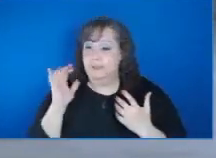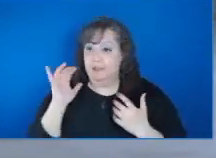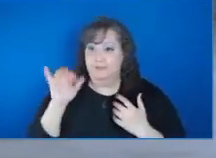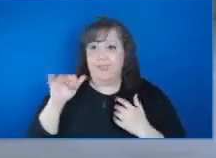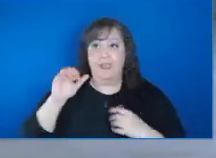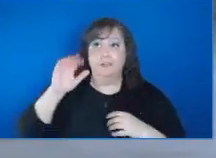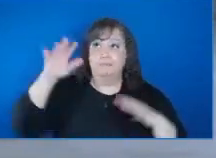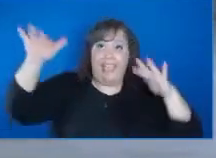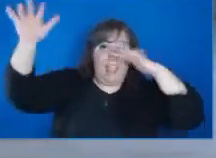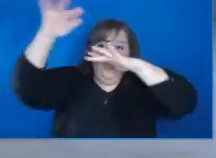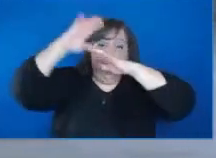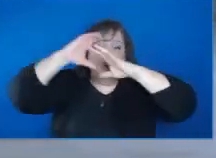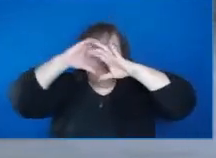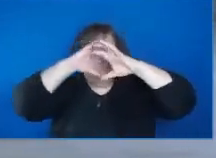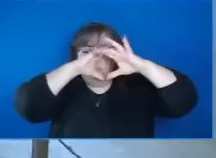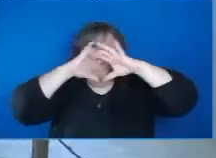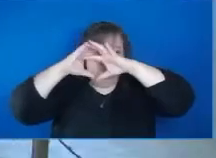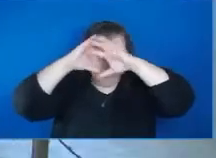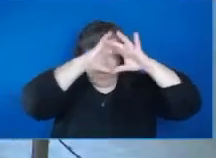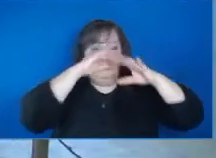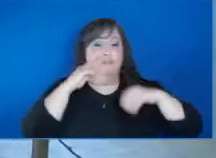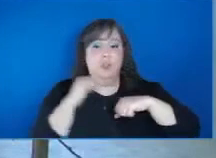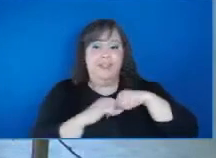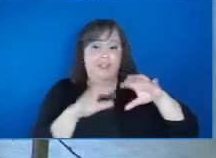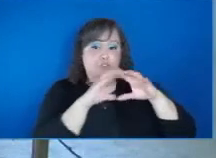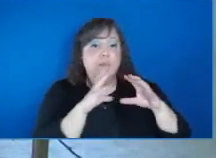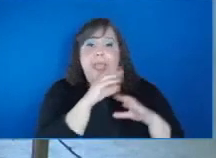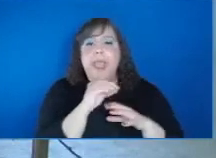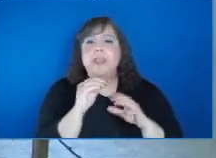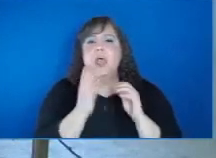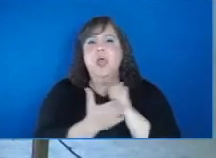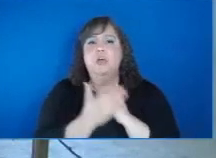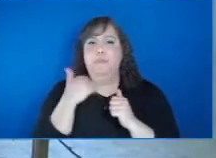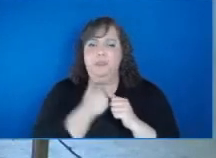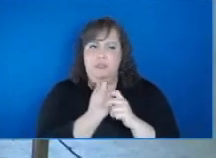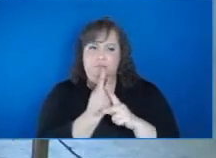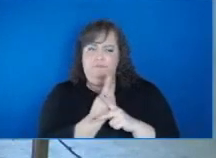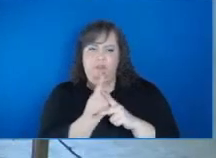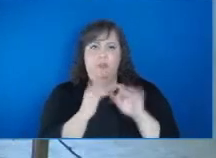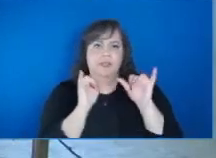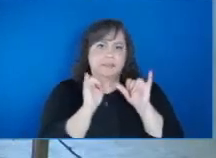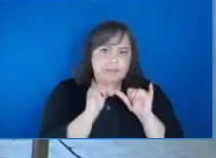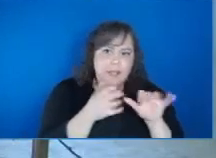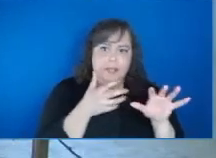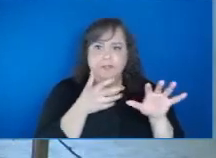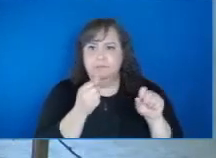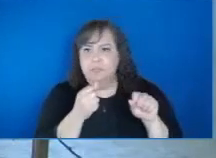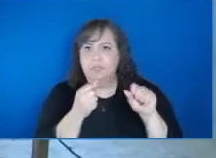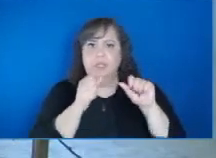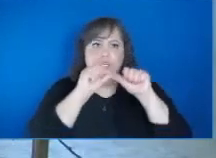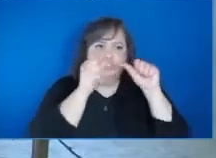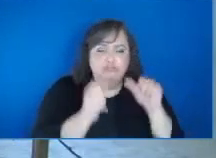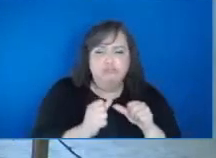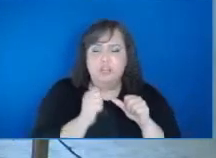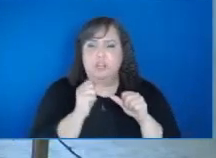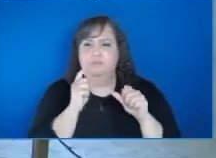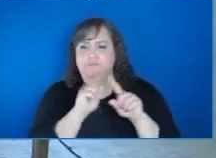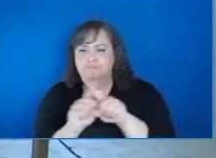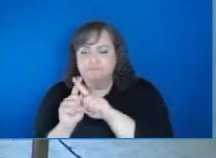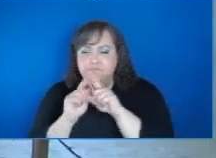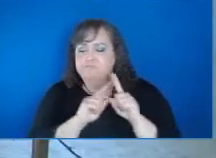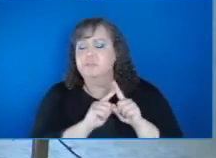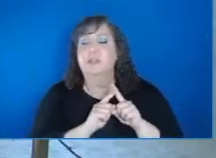looking for asteroids, but also characterizing them. And then we have this new mission, the NEO Surveyor, the Near Earth Object Surveyor mission, which we hope to